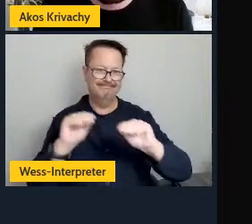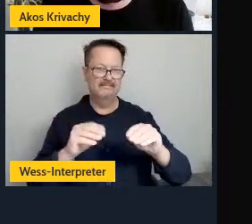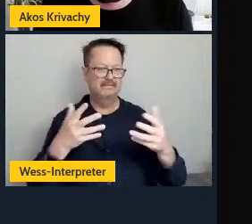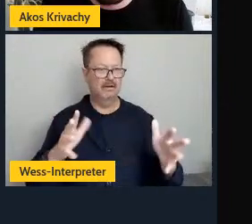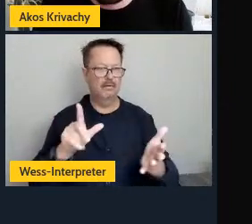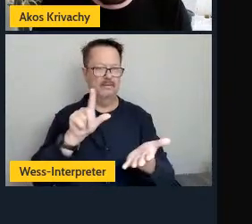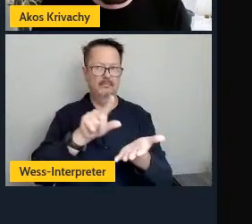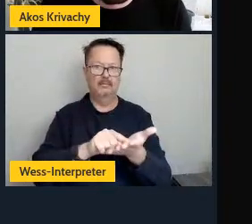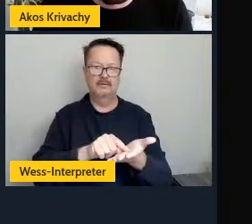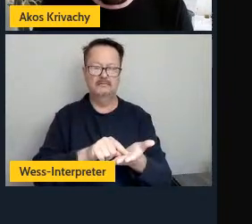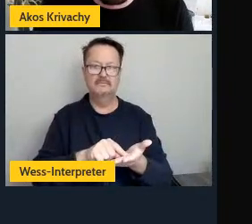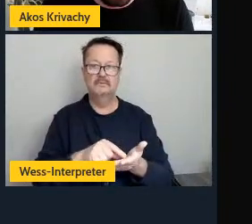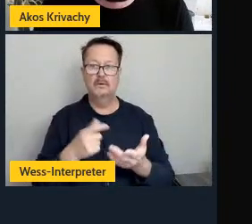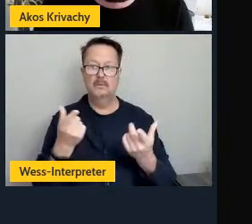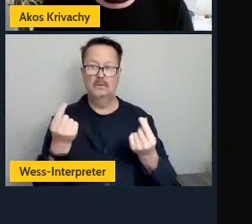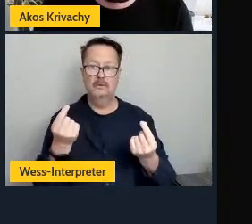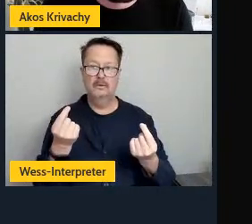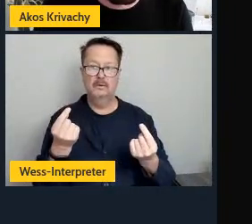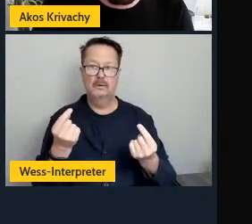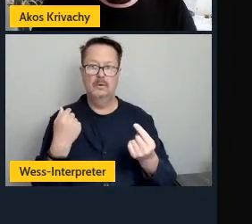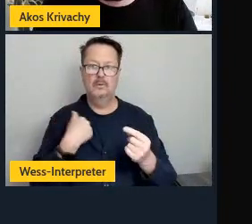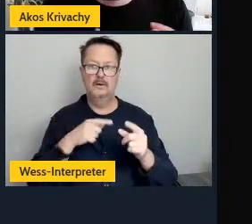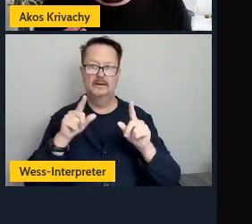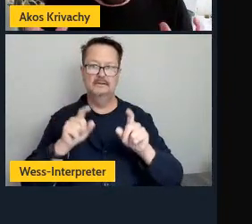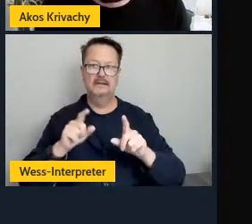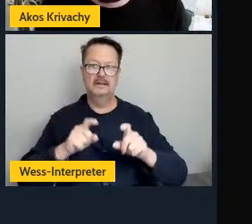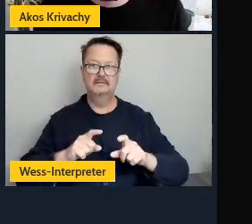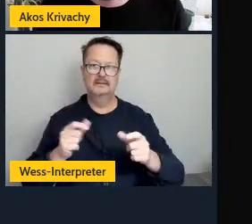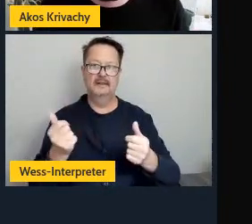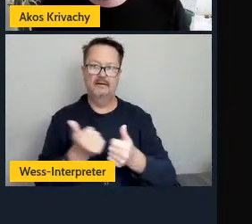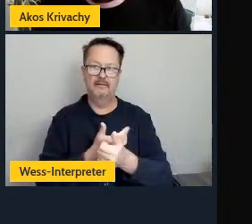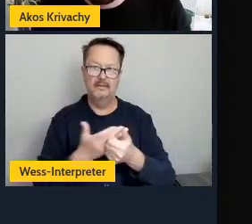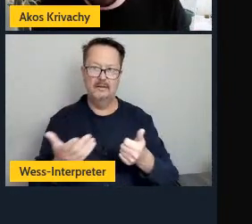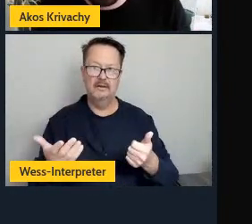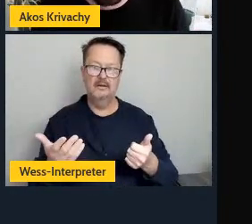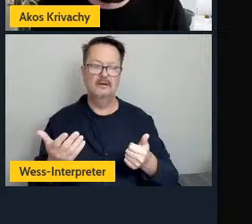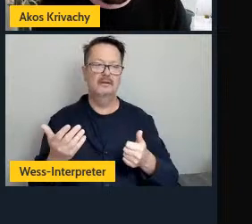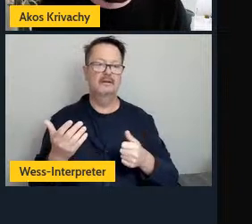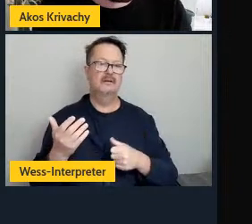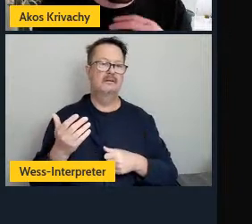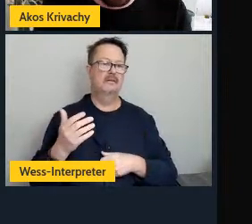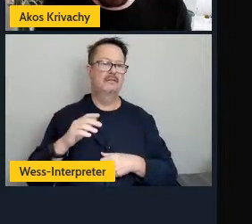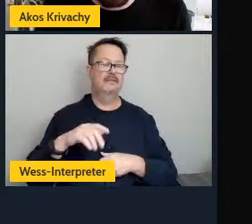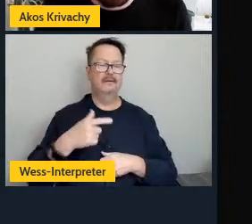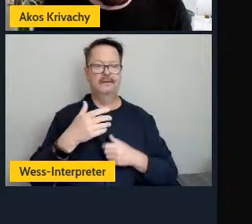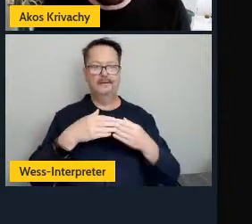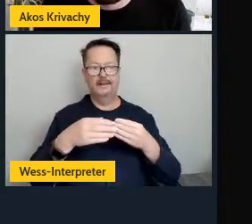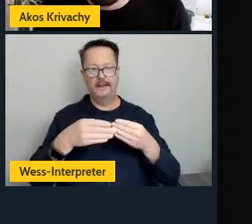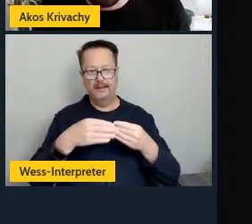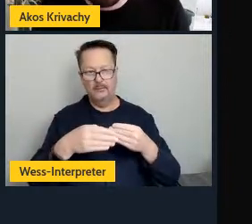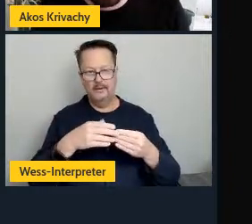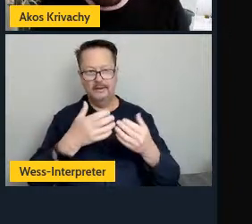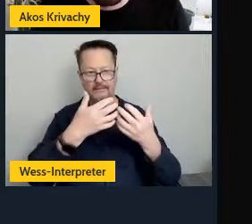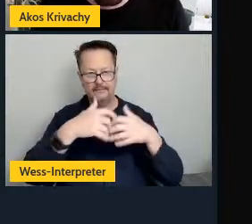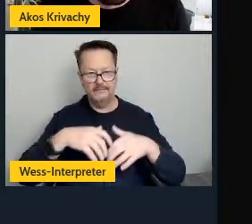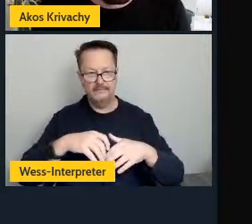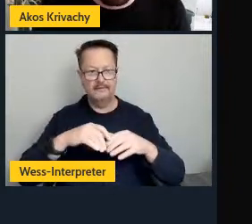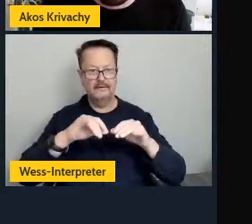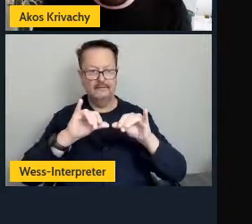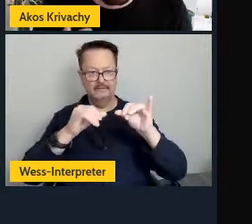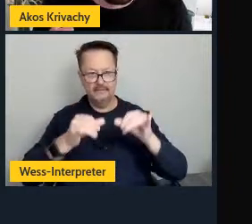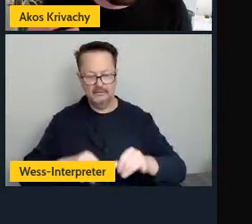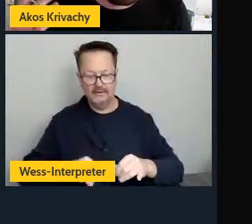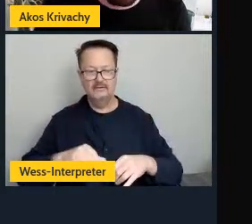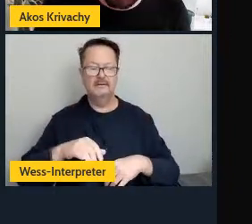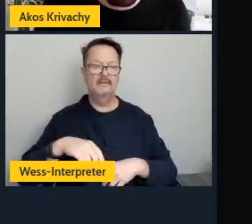we did here, we tested everything from all of our API gateway configuration. We tested JWT authorization.